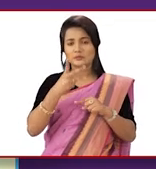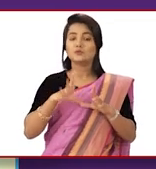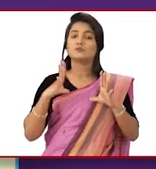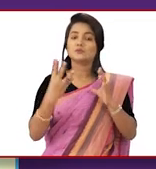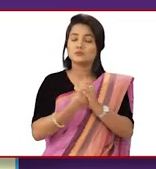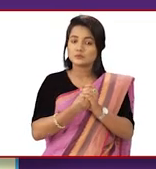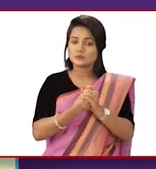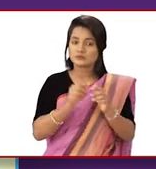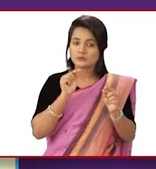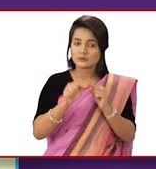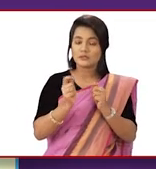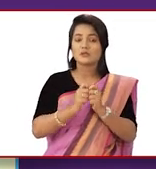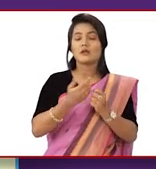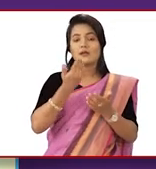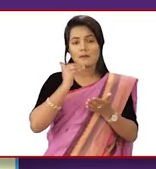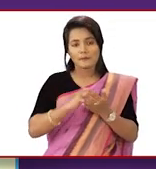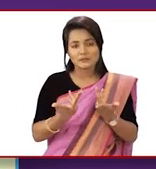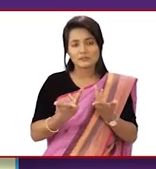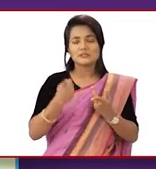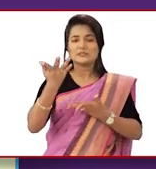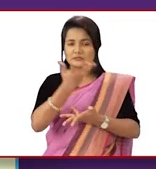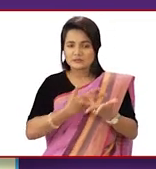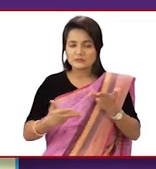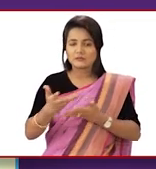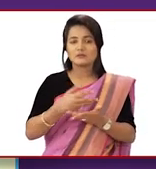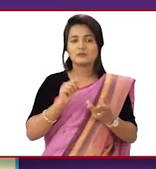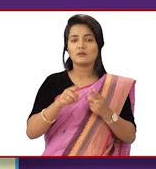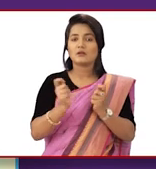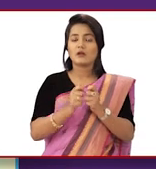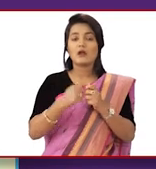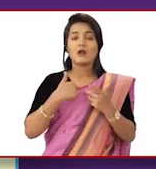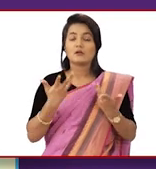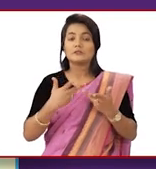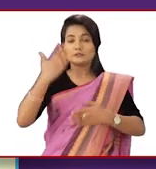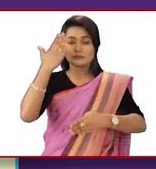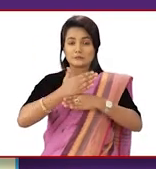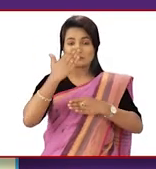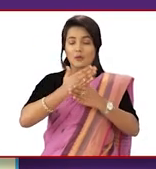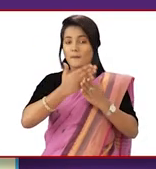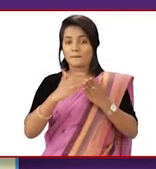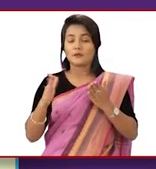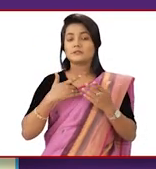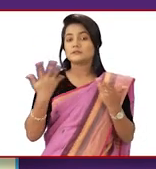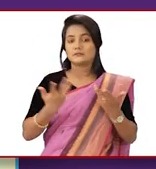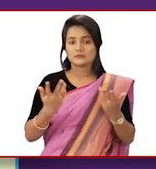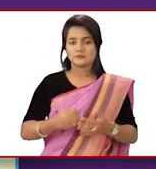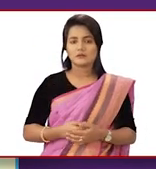totality, as institutional, as systemic, and how we can challenge those systems. So I think that's what I'll